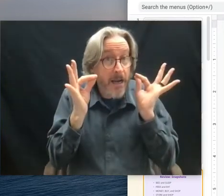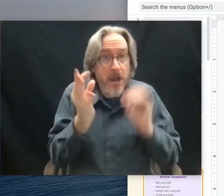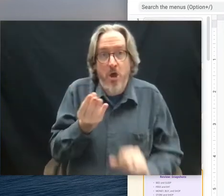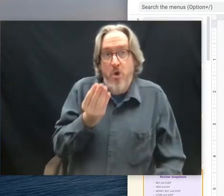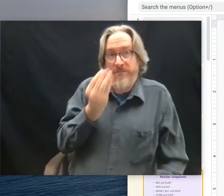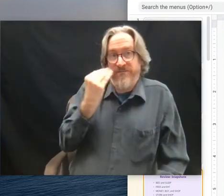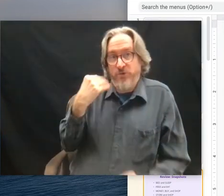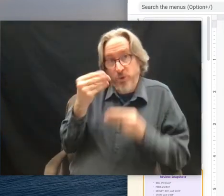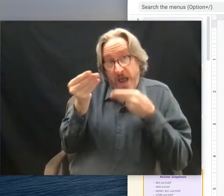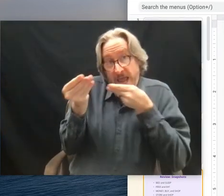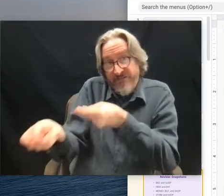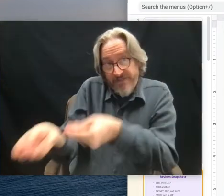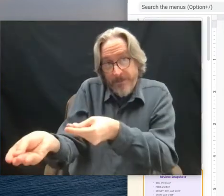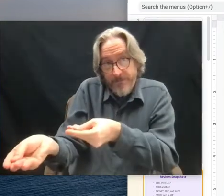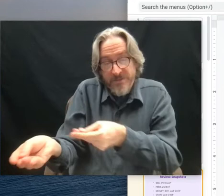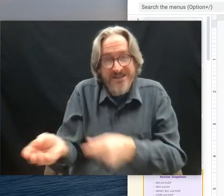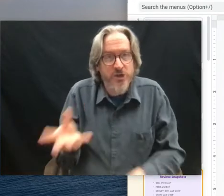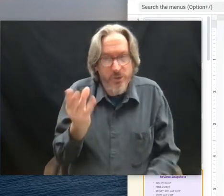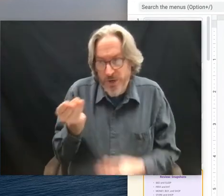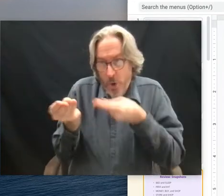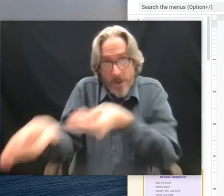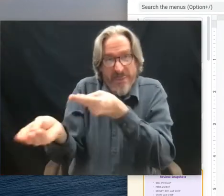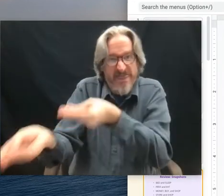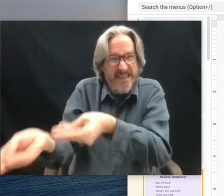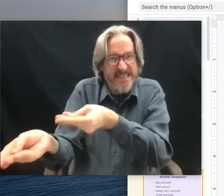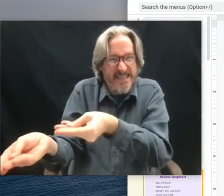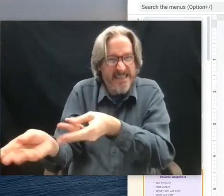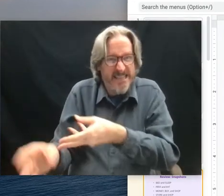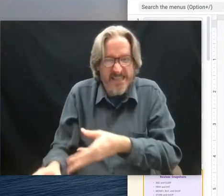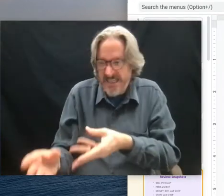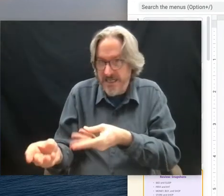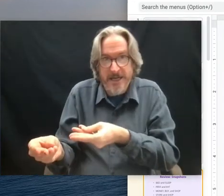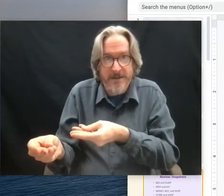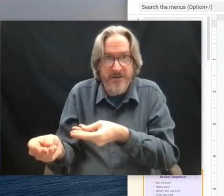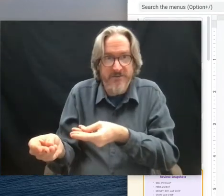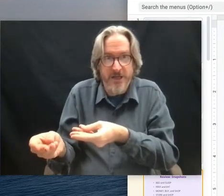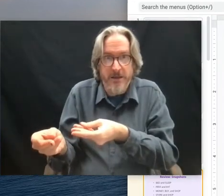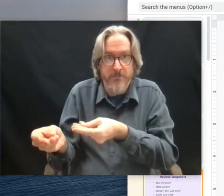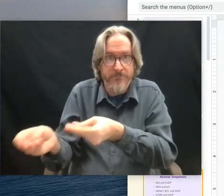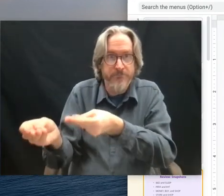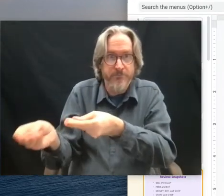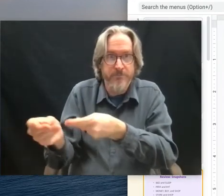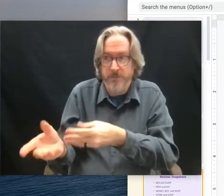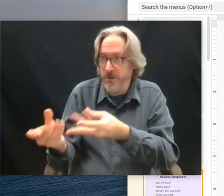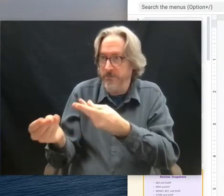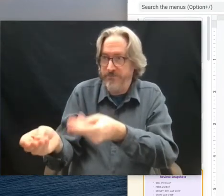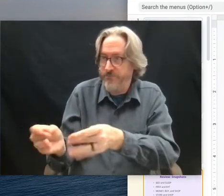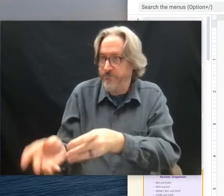Cat, food I fed them. So that we know what this is. This isn't like I'm giving